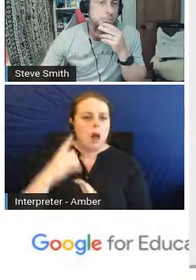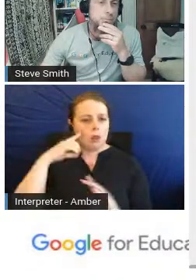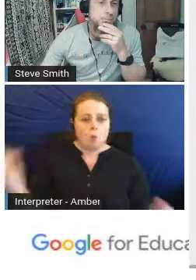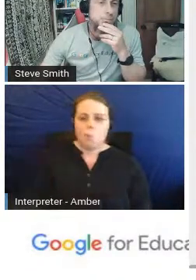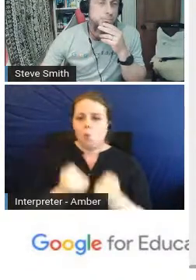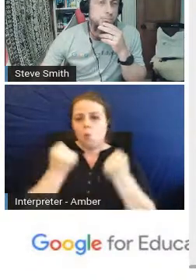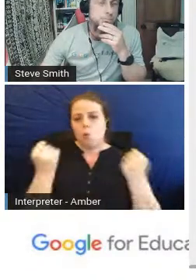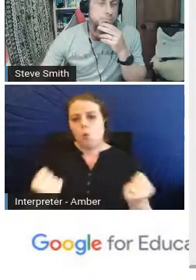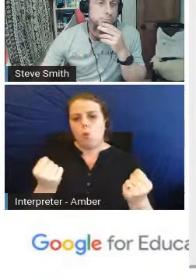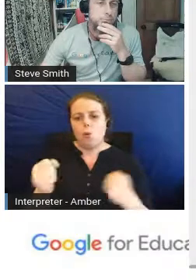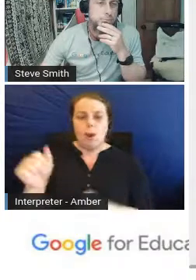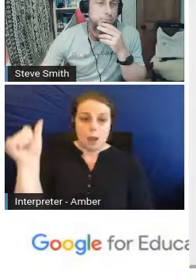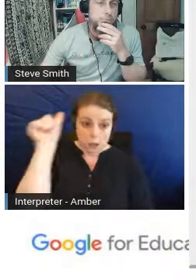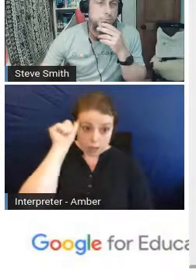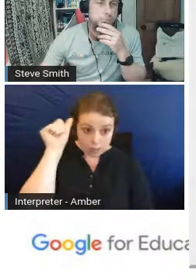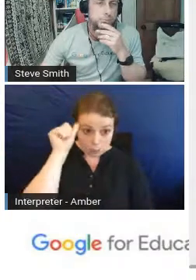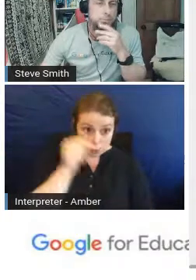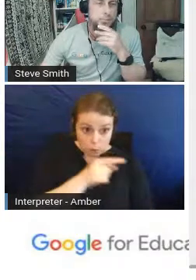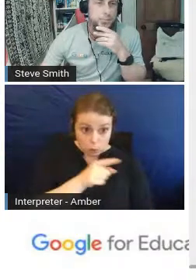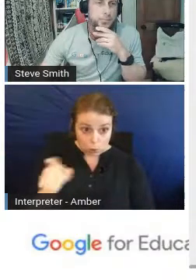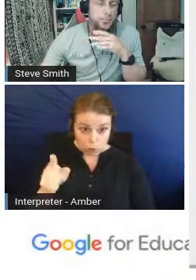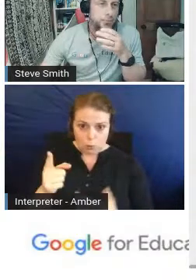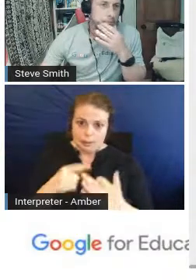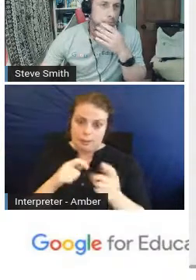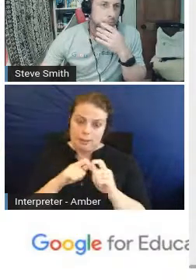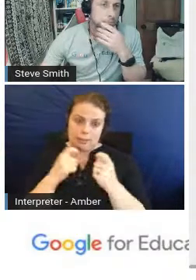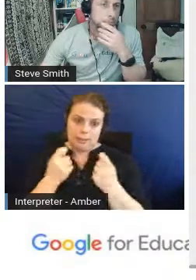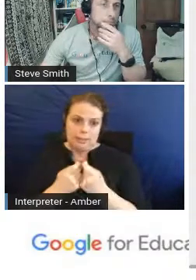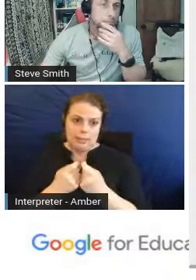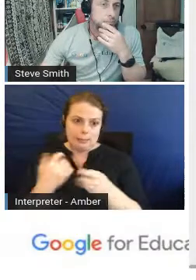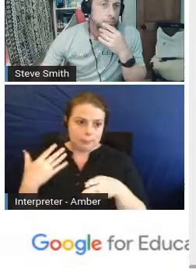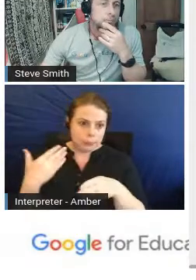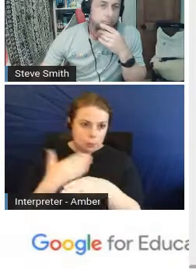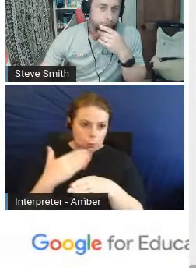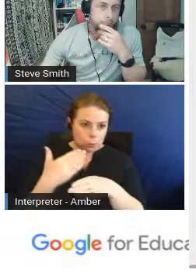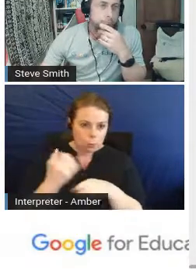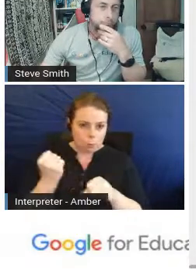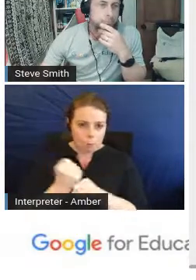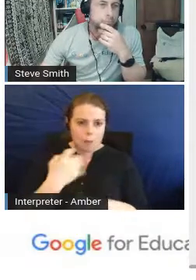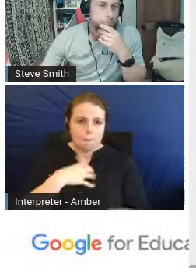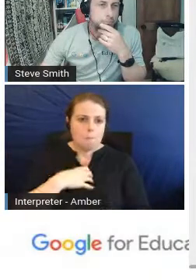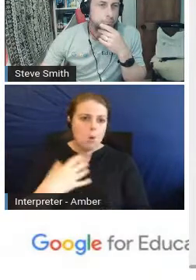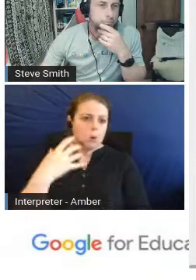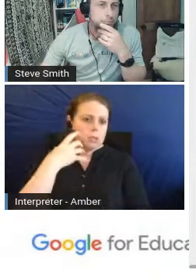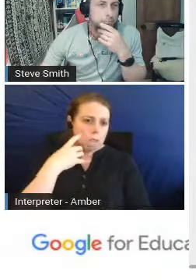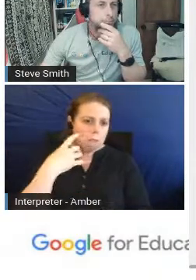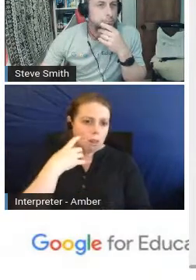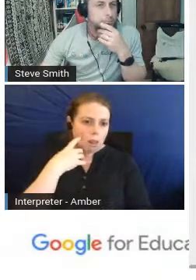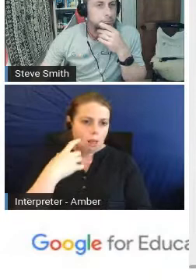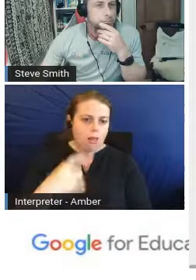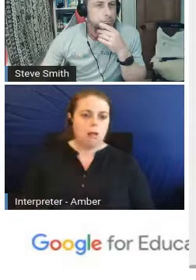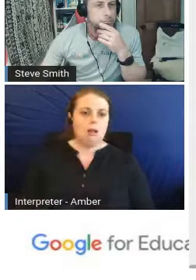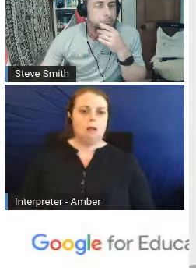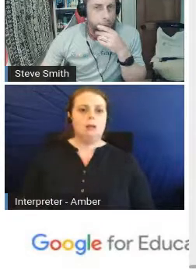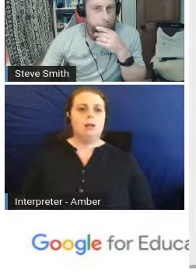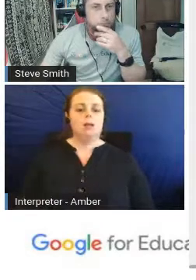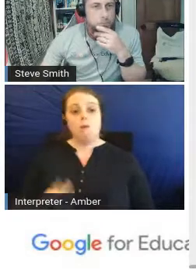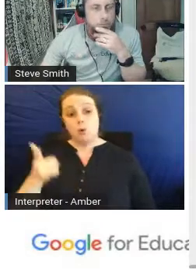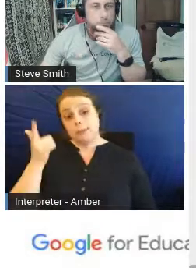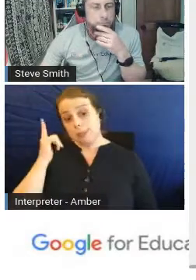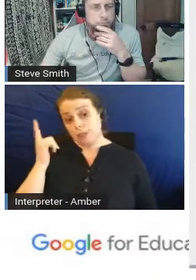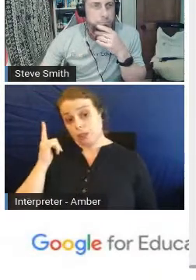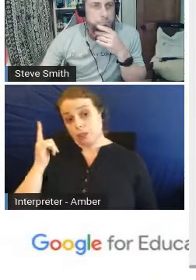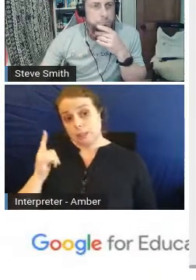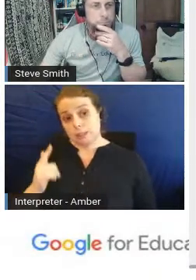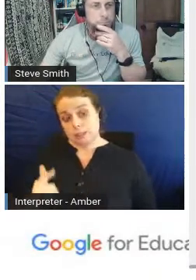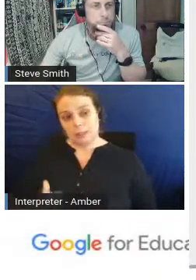And I know that you and the rest of the team are working to simplify this as for teachers so that they